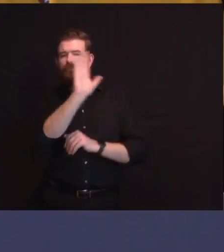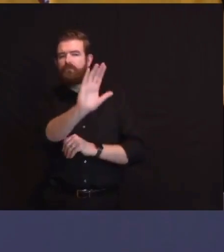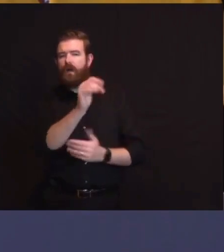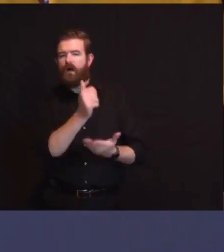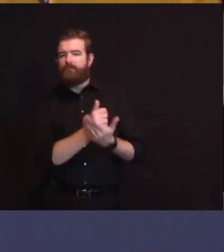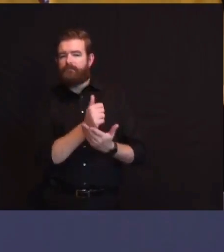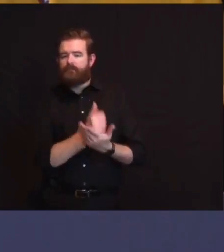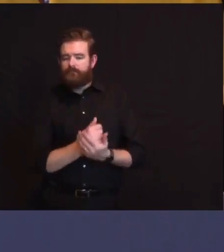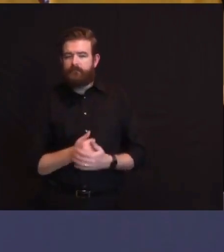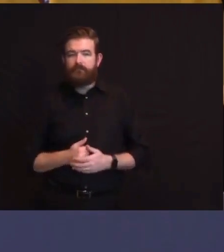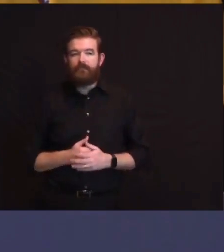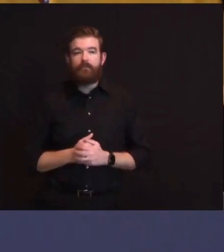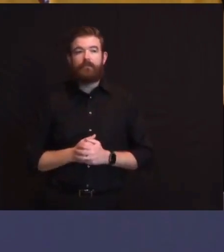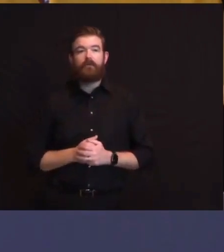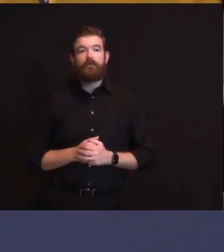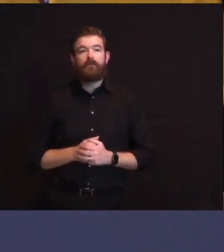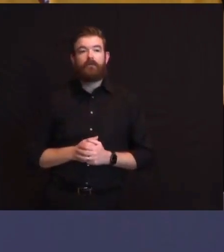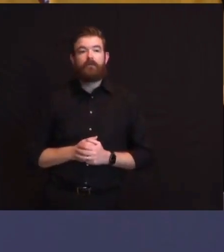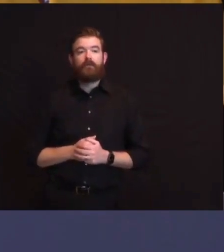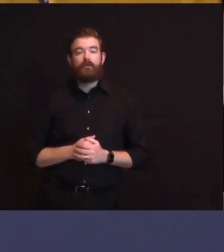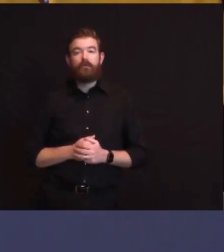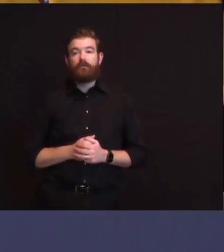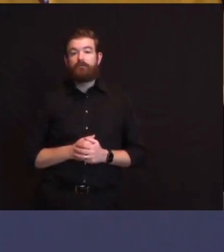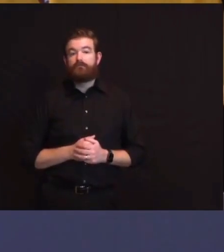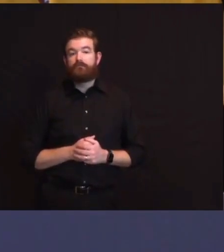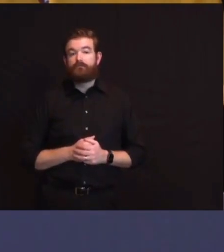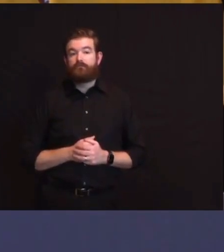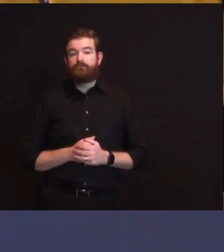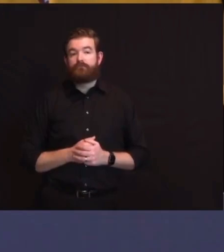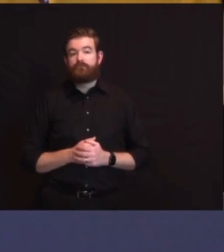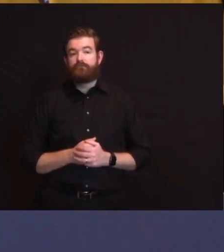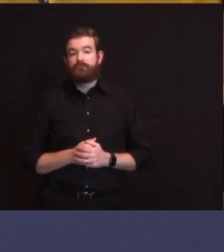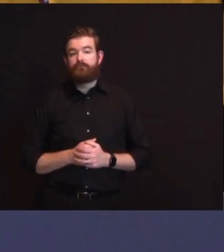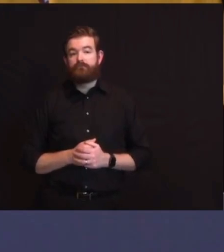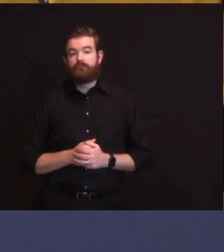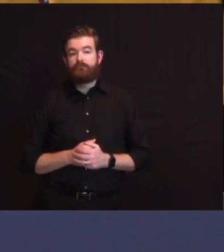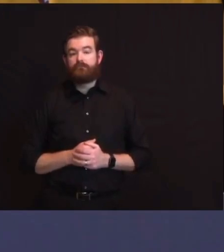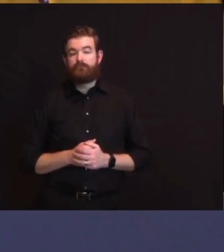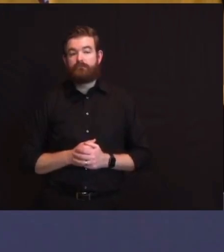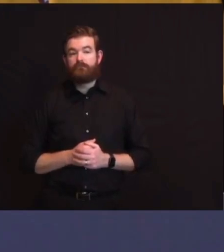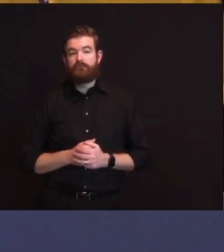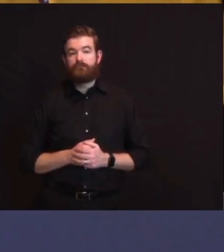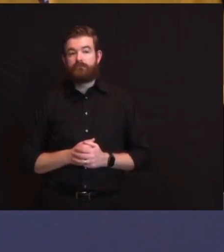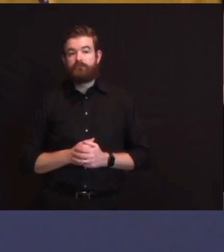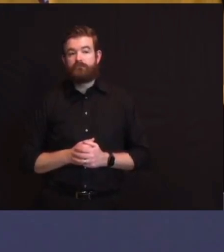update on whether or when fans will be able to attend football games at MetLife Stadium?